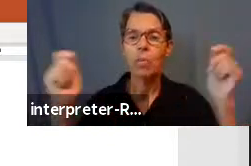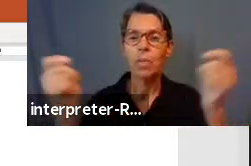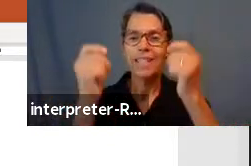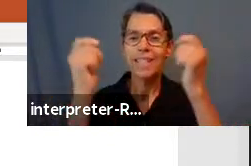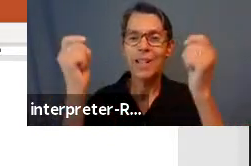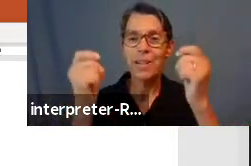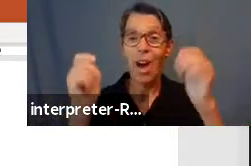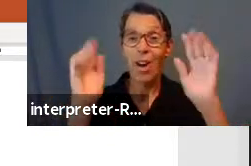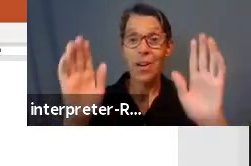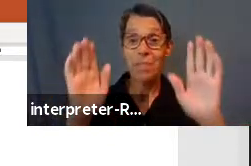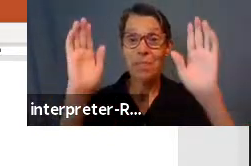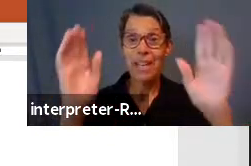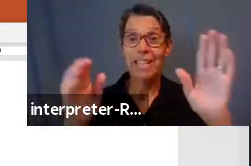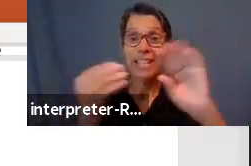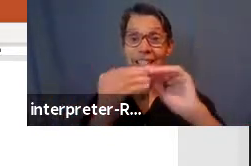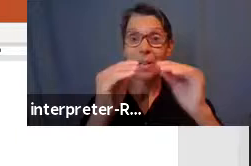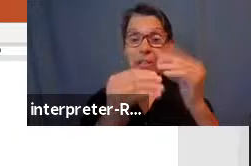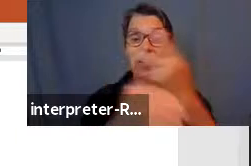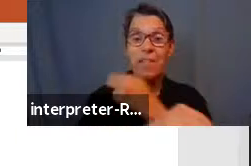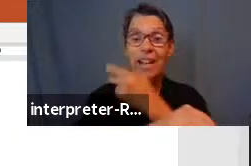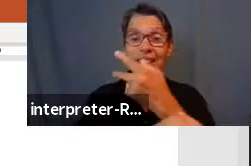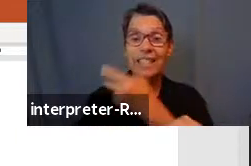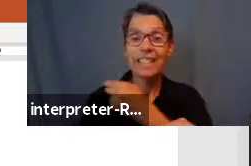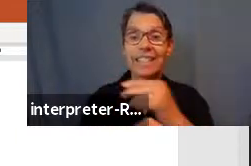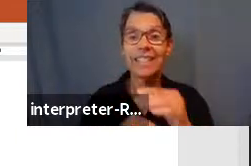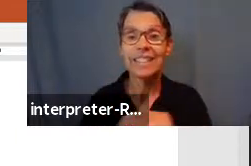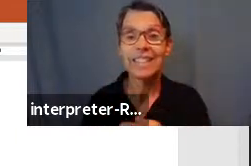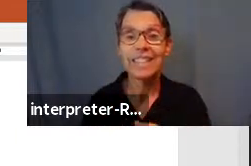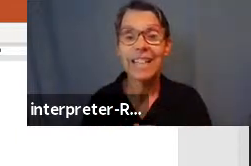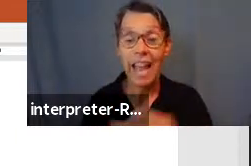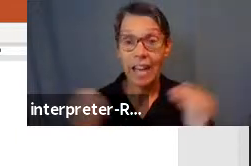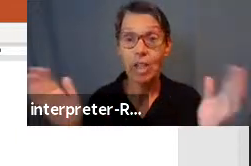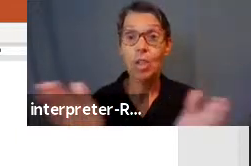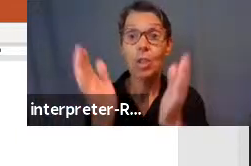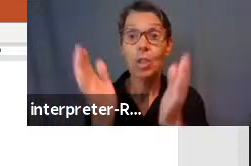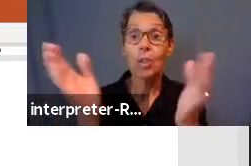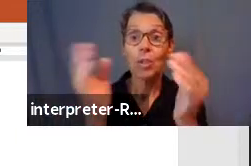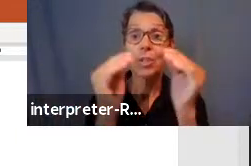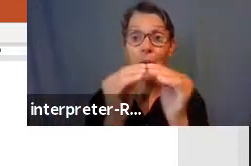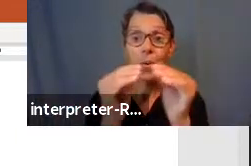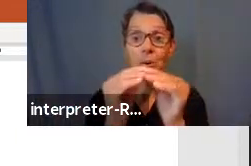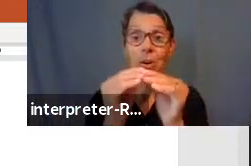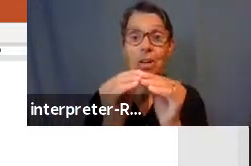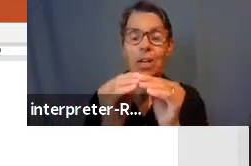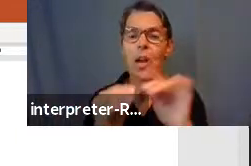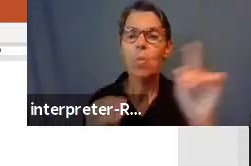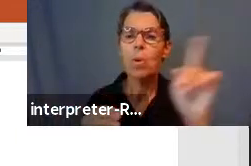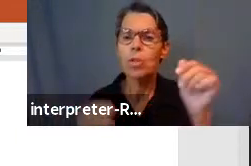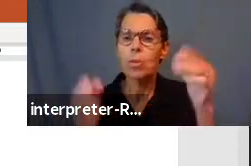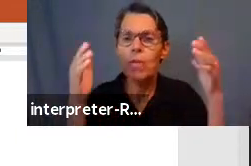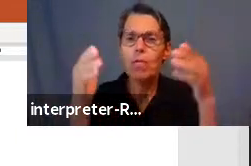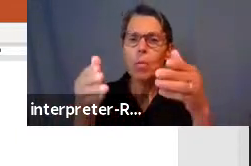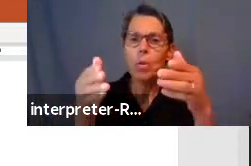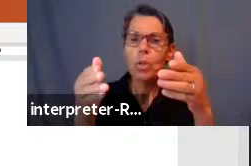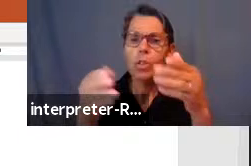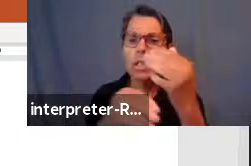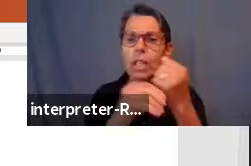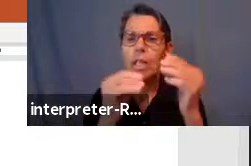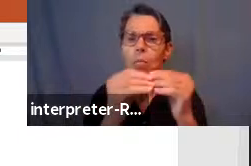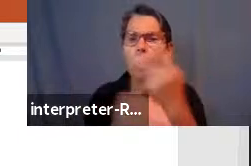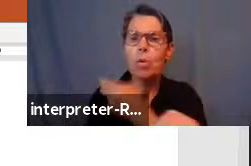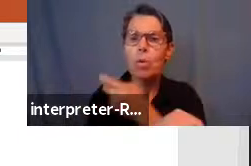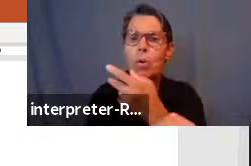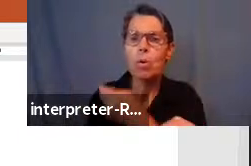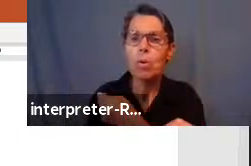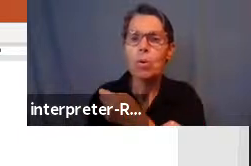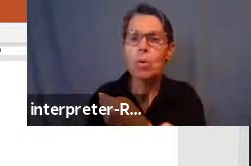numbers and encourage? And also, what age groups should we concentrate on while they're out here